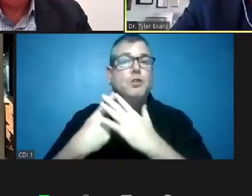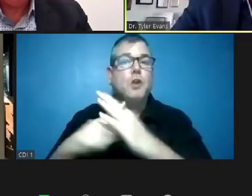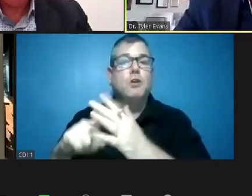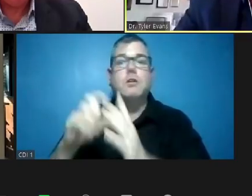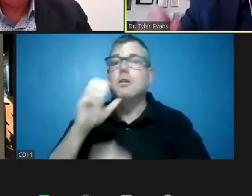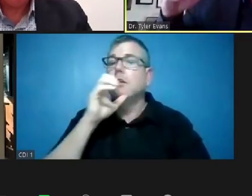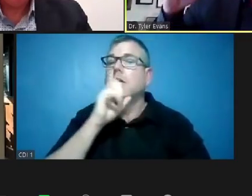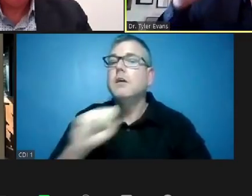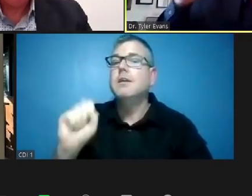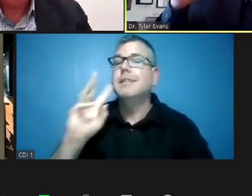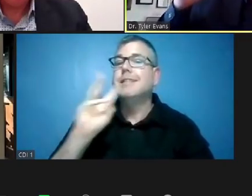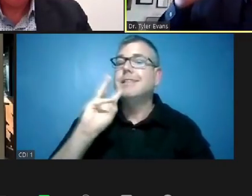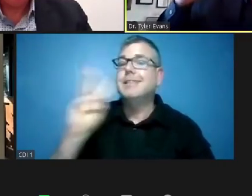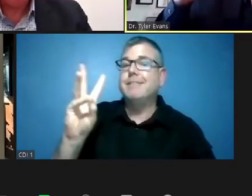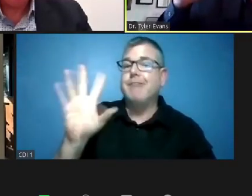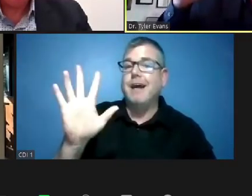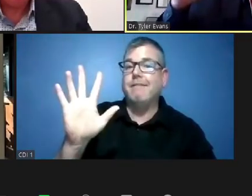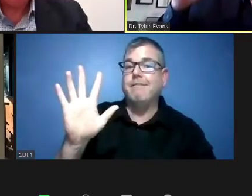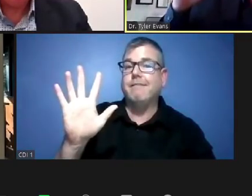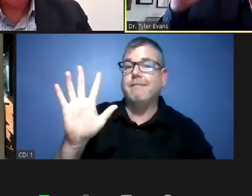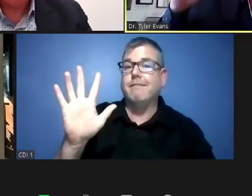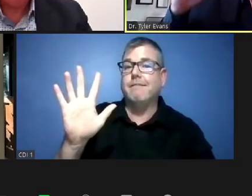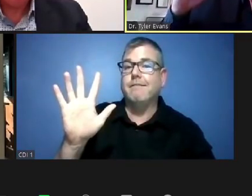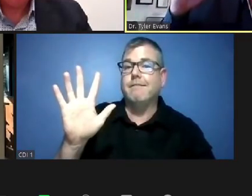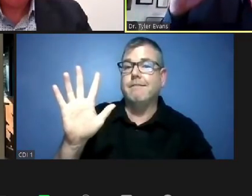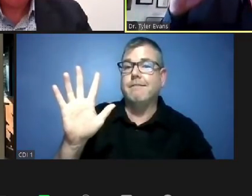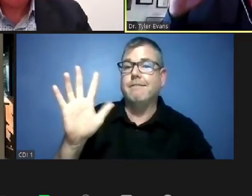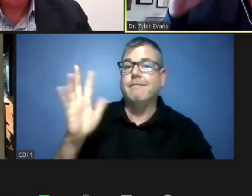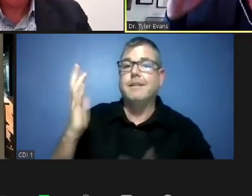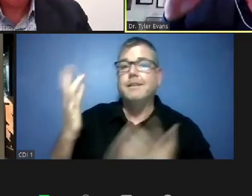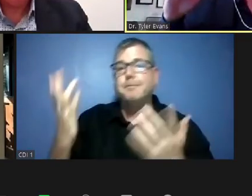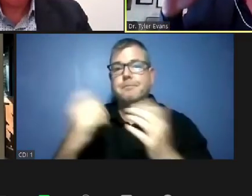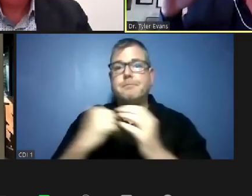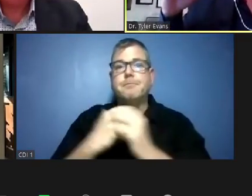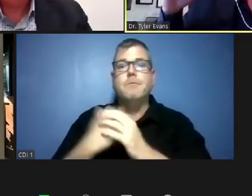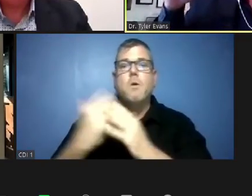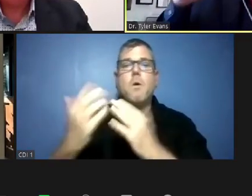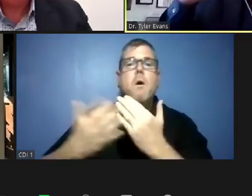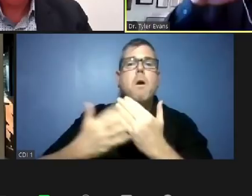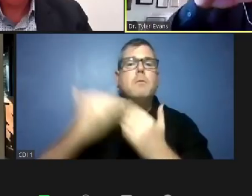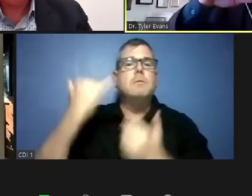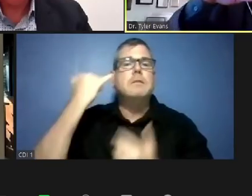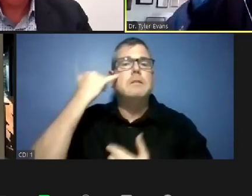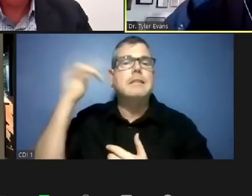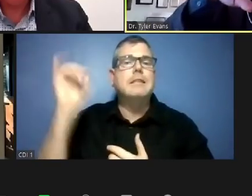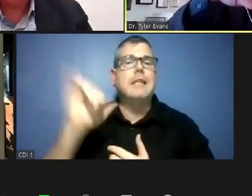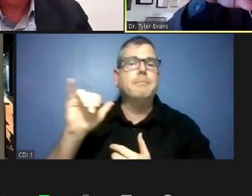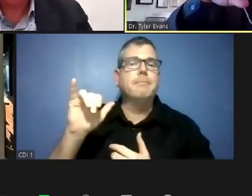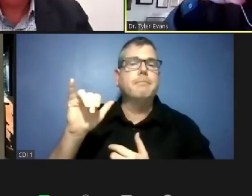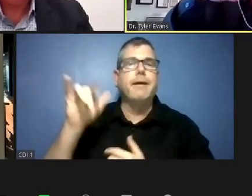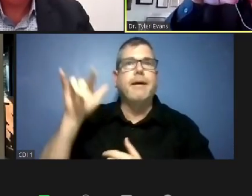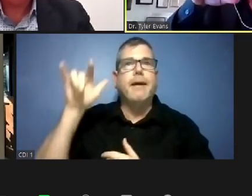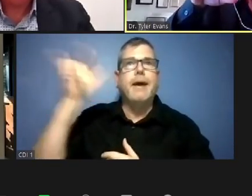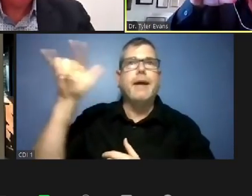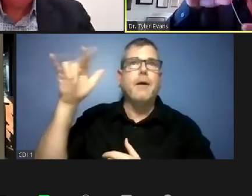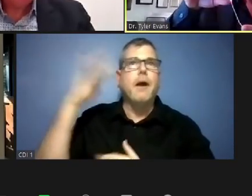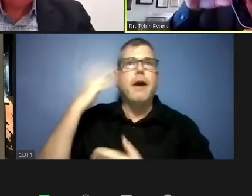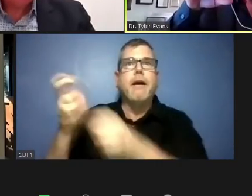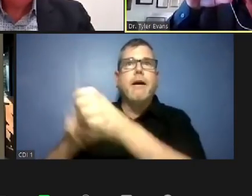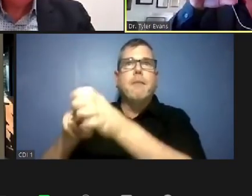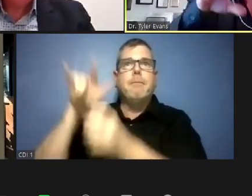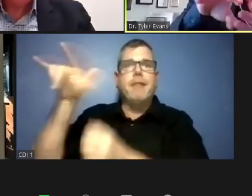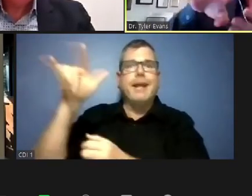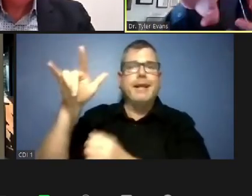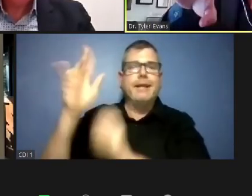do the way that I describe it, kind of like a Southwest Airlines sort of boarding, pass. Folks are still kind of boarding, but other folks